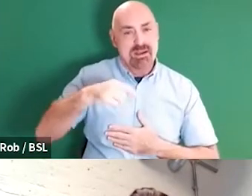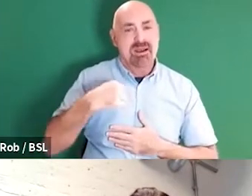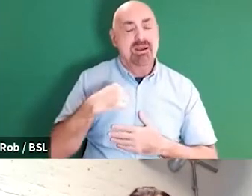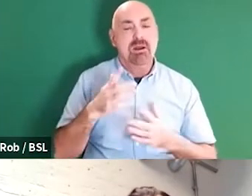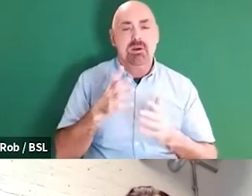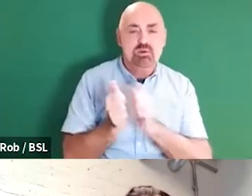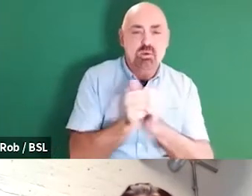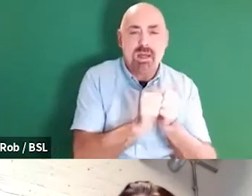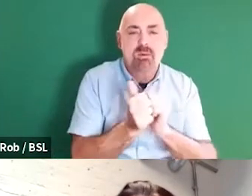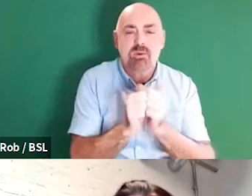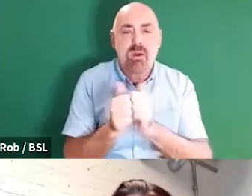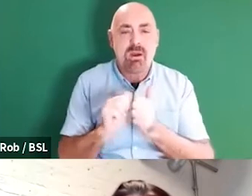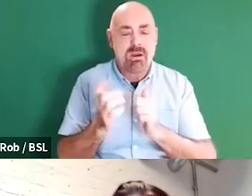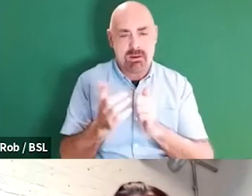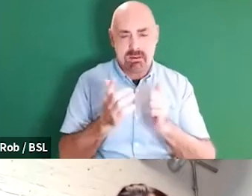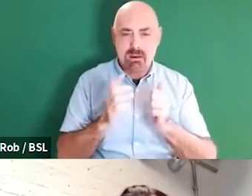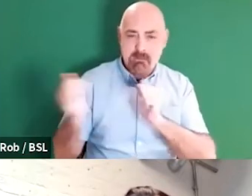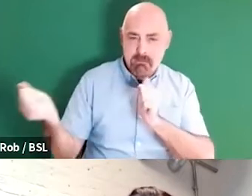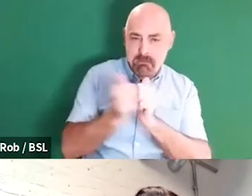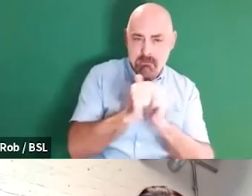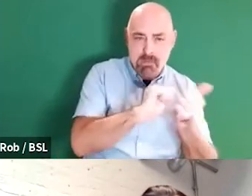that together through co-production and through partnership.